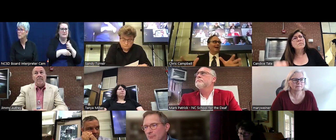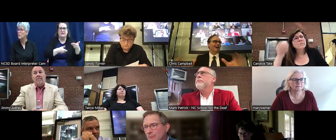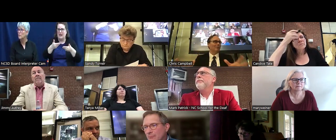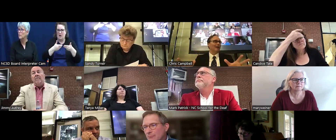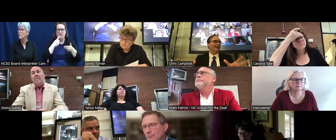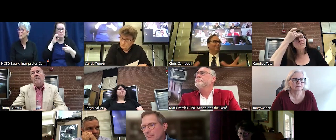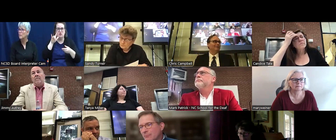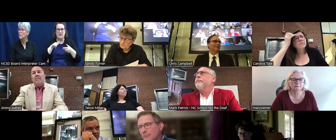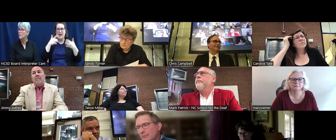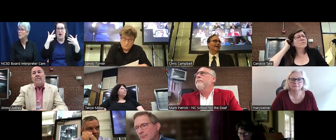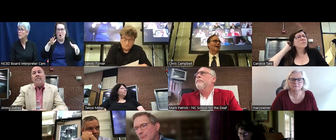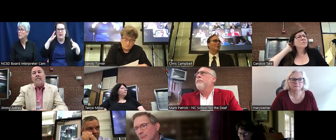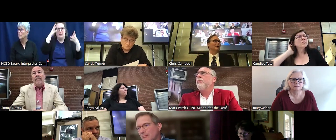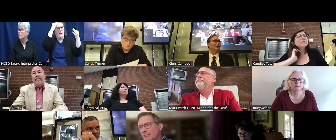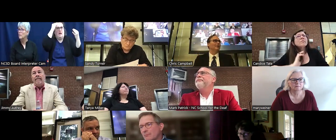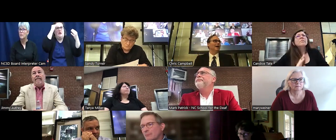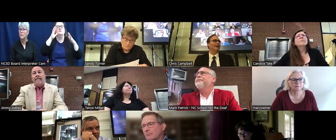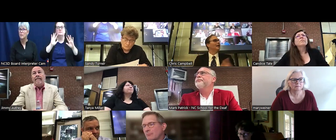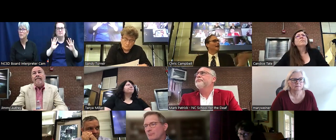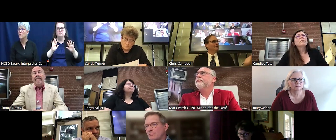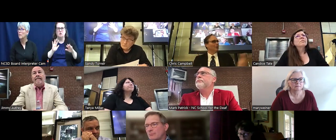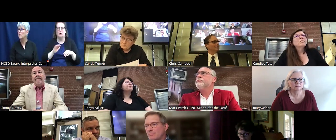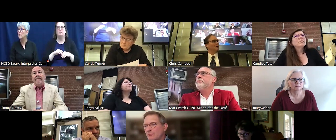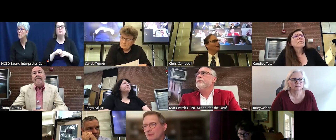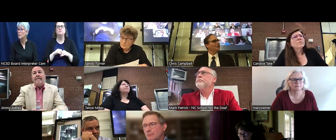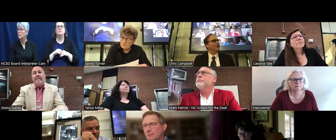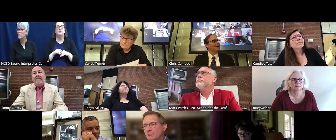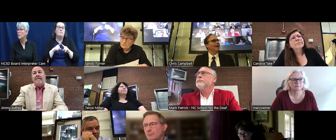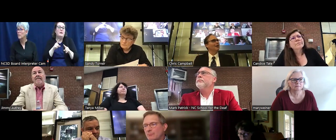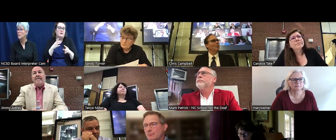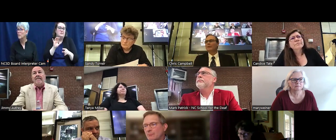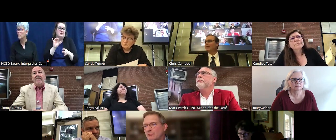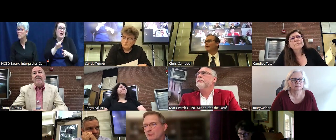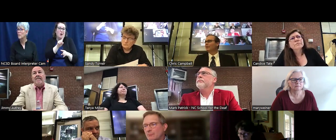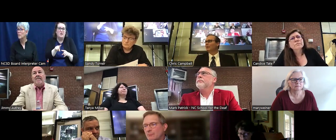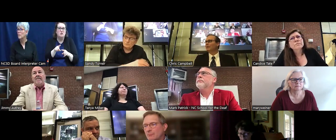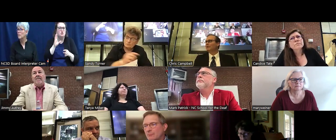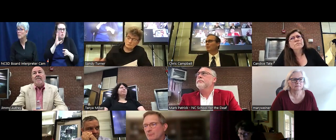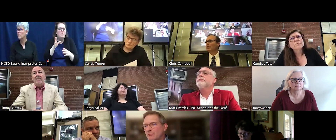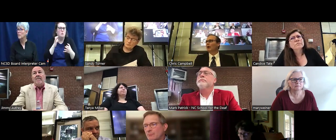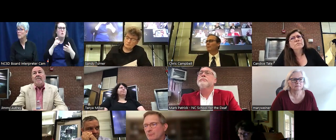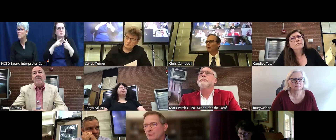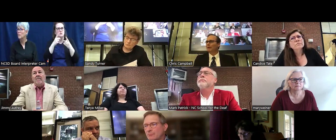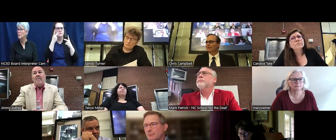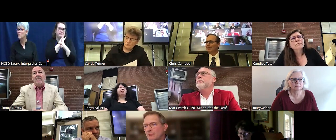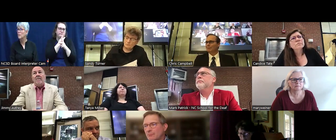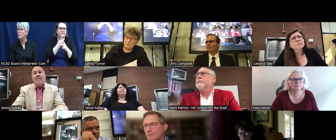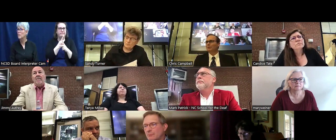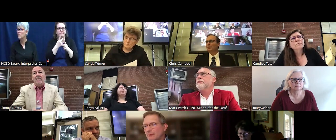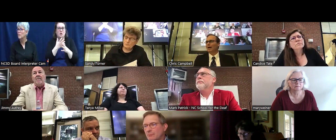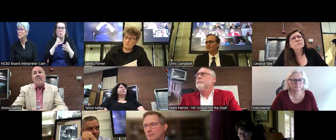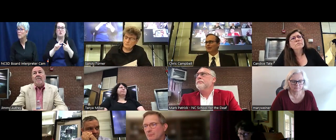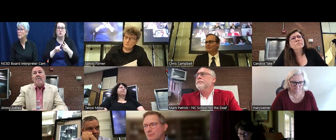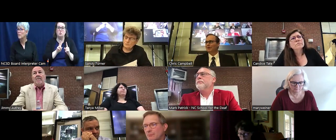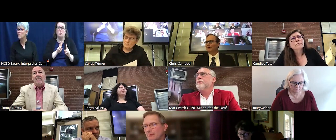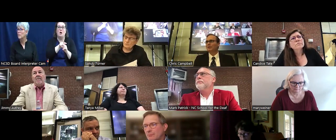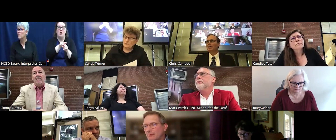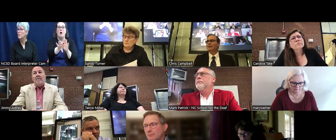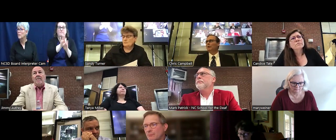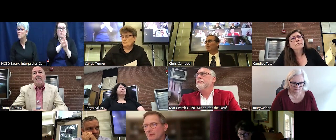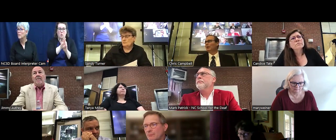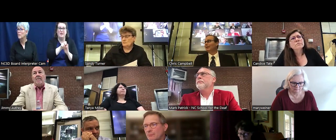July already. We've decided how we're going to do that. So it's a question you're going to kind of want to think through is, do you want to appoint staff members or outside